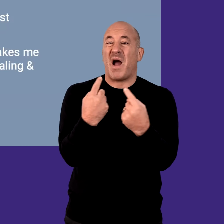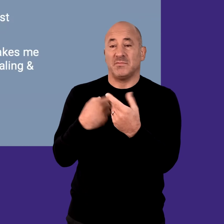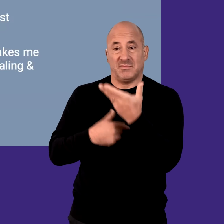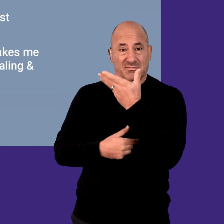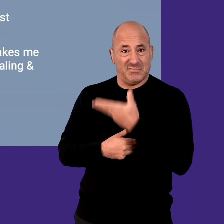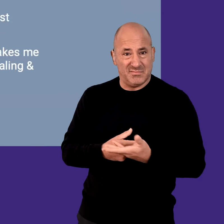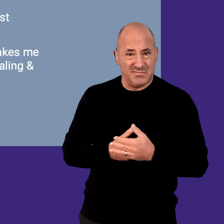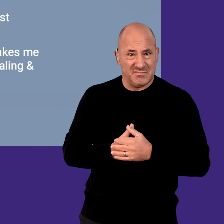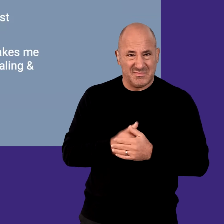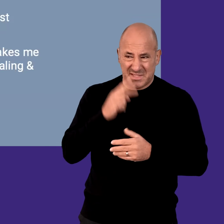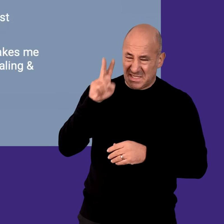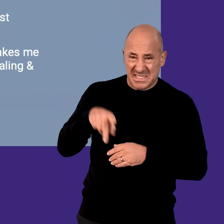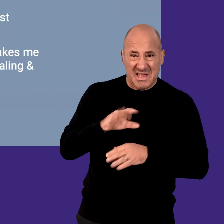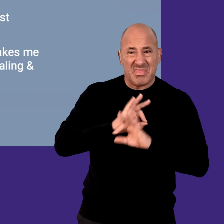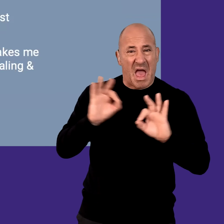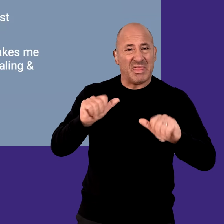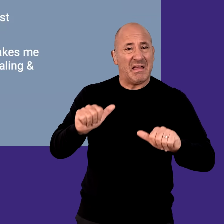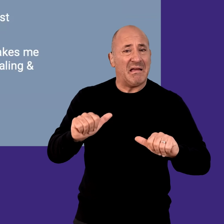online surveys.